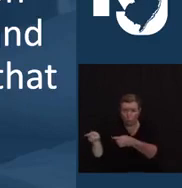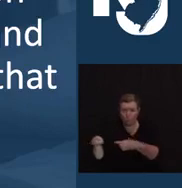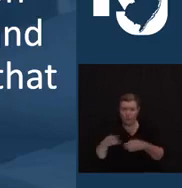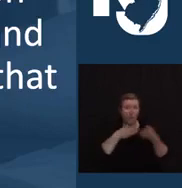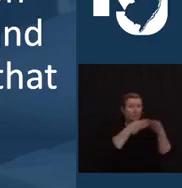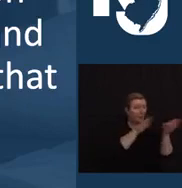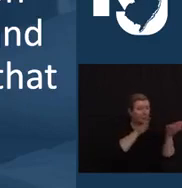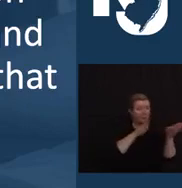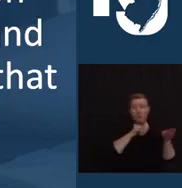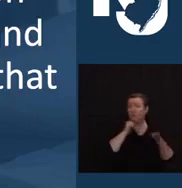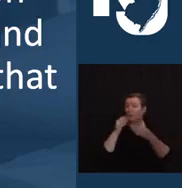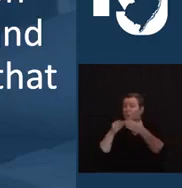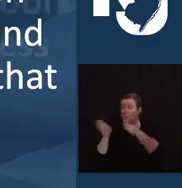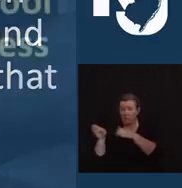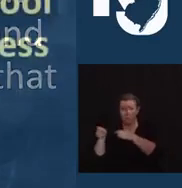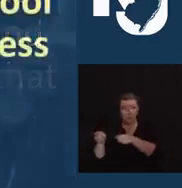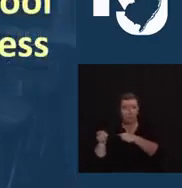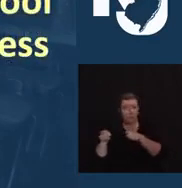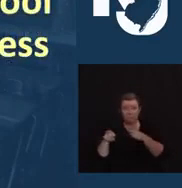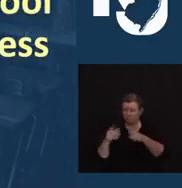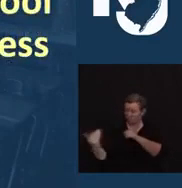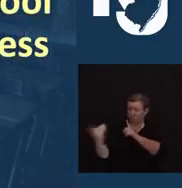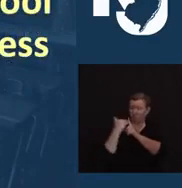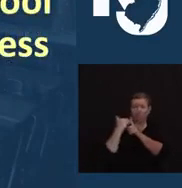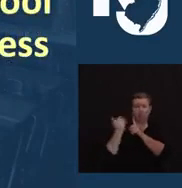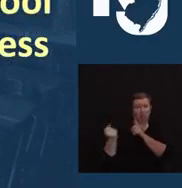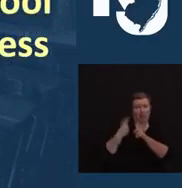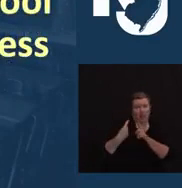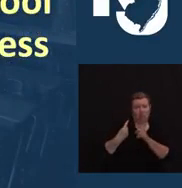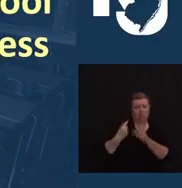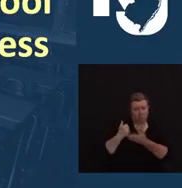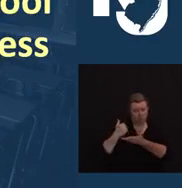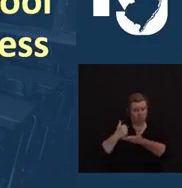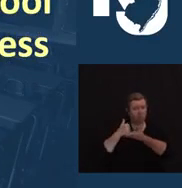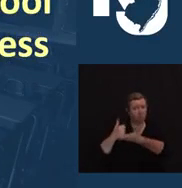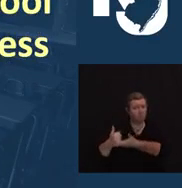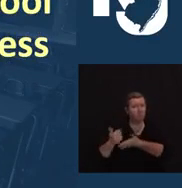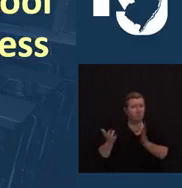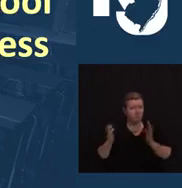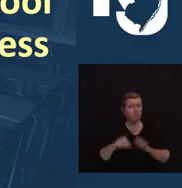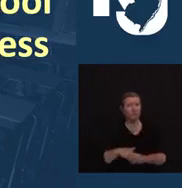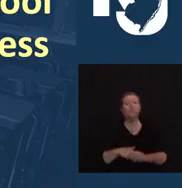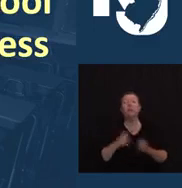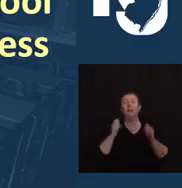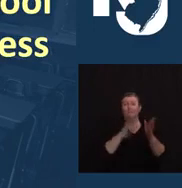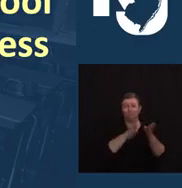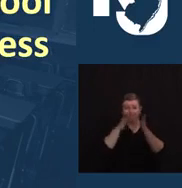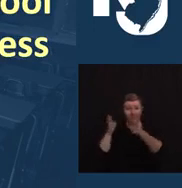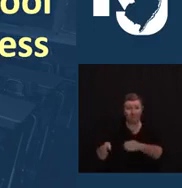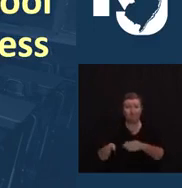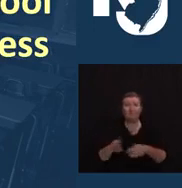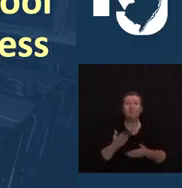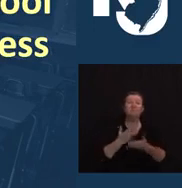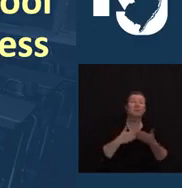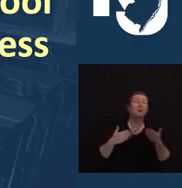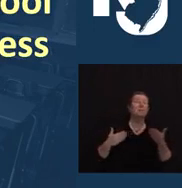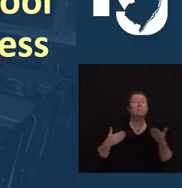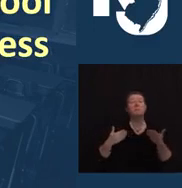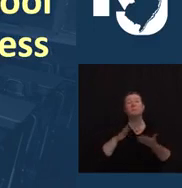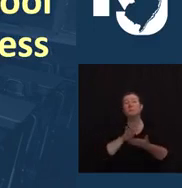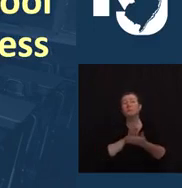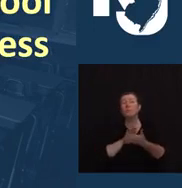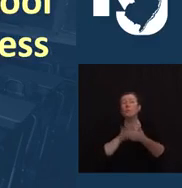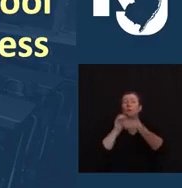they may need. But I also remind those district leaders who continue to want to make what is a matter of public health